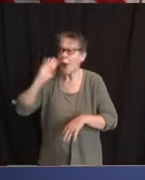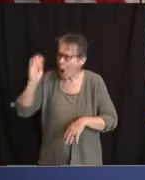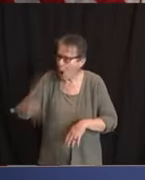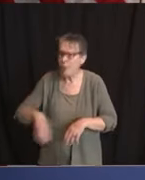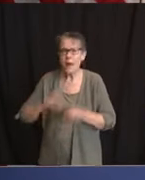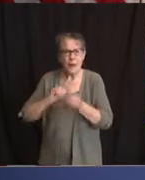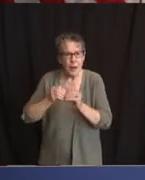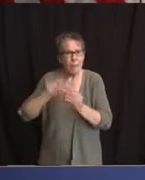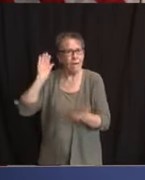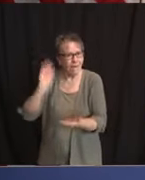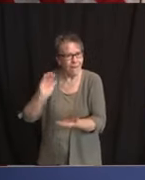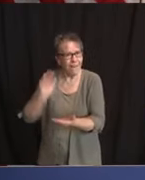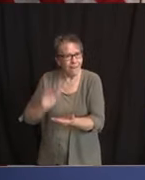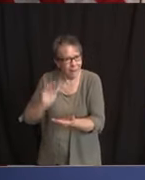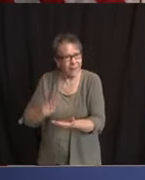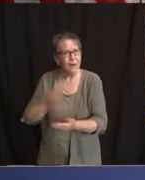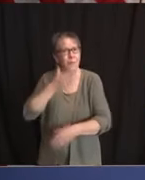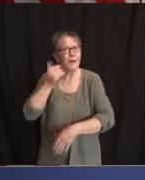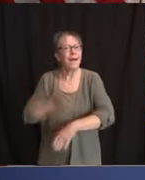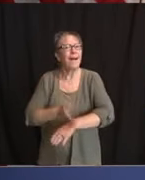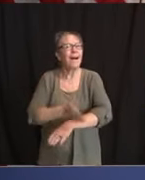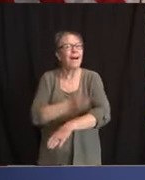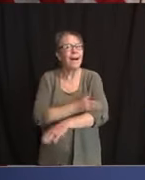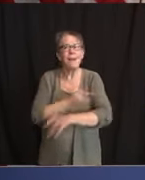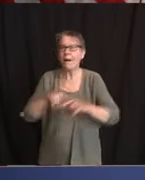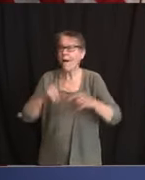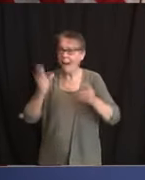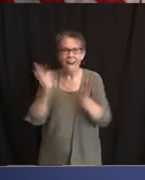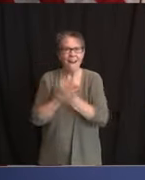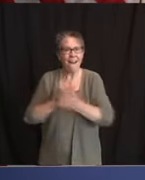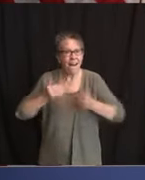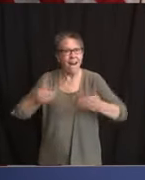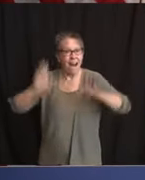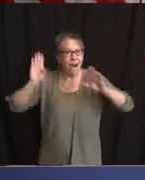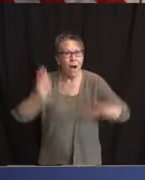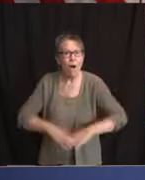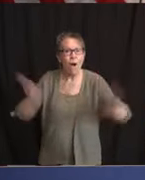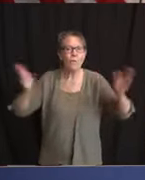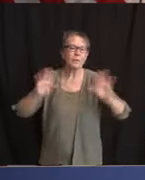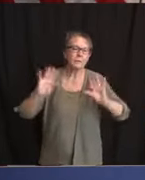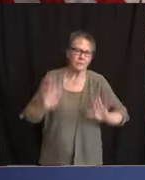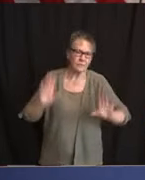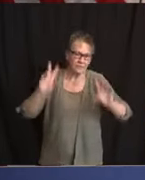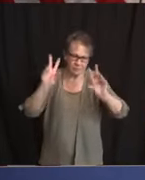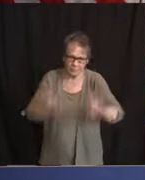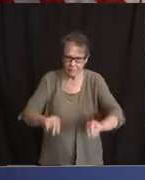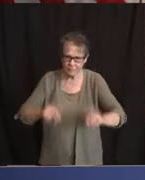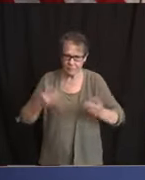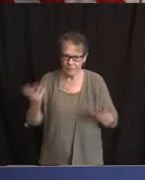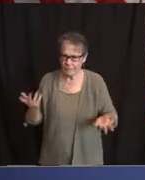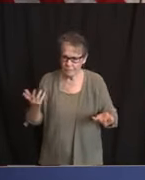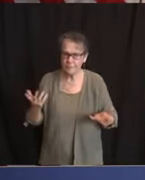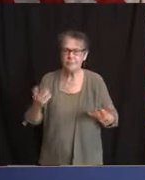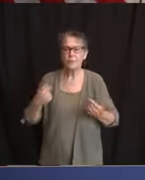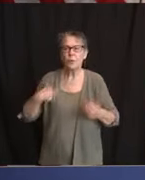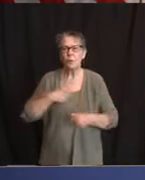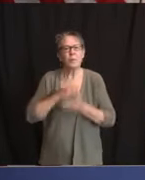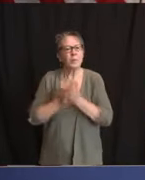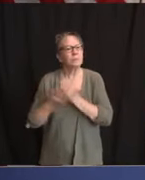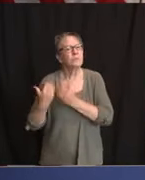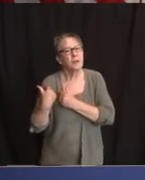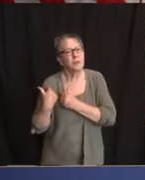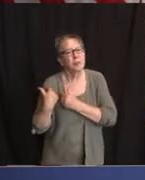be responsible. Let's do this together. I've already, opening up county and state parks and golf was a big step. It was